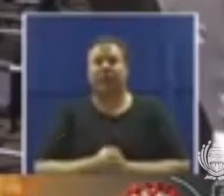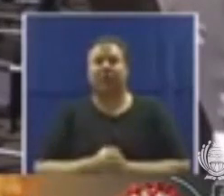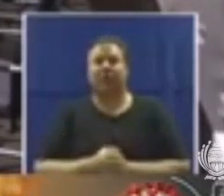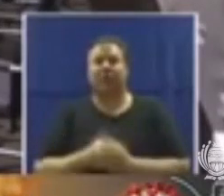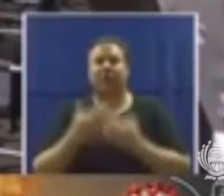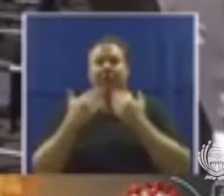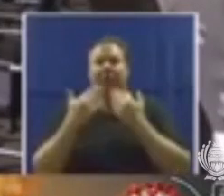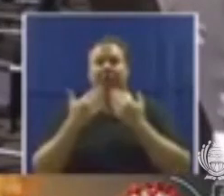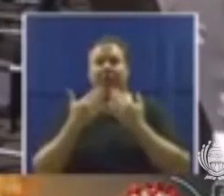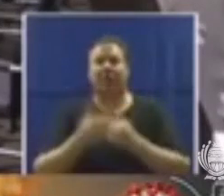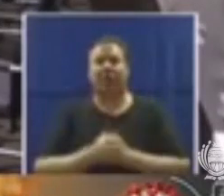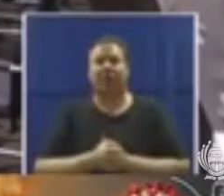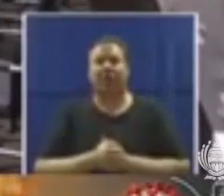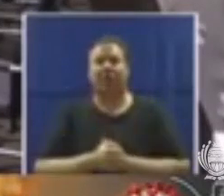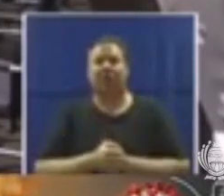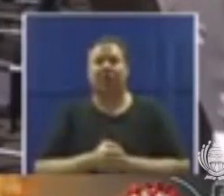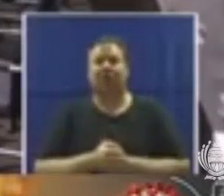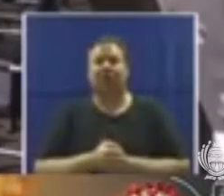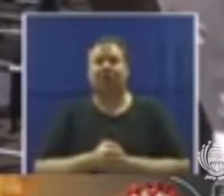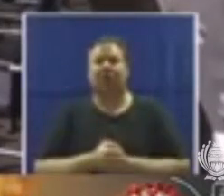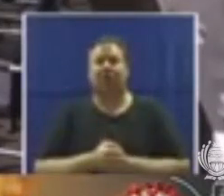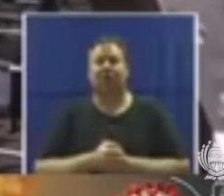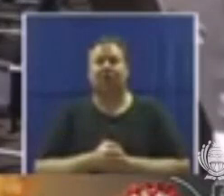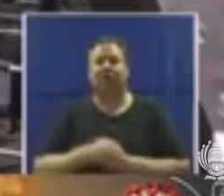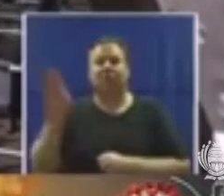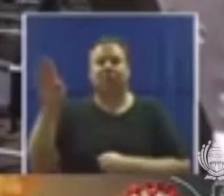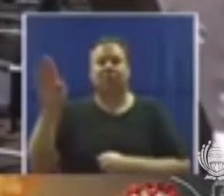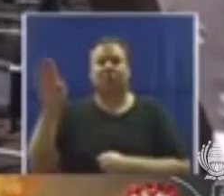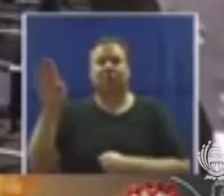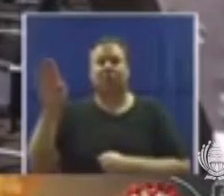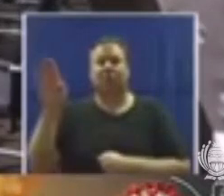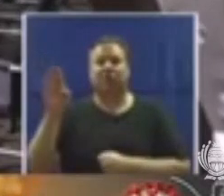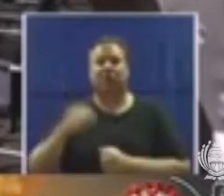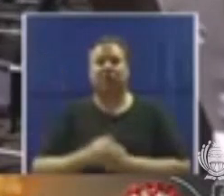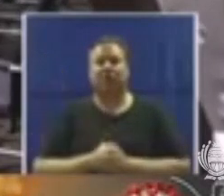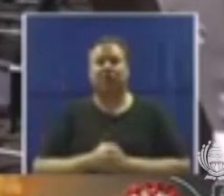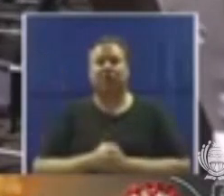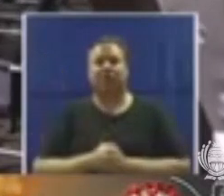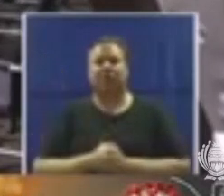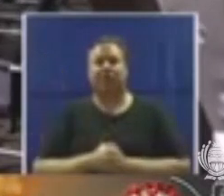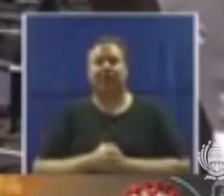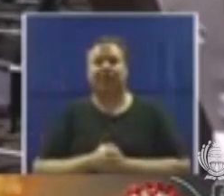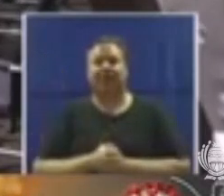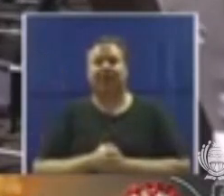Thank you very much. Sorry, Chair, on a point of order.